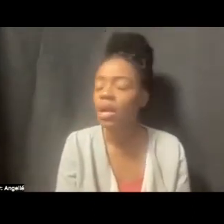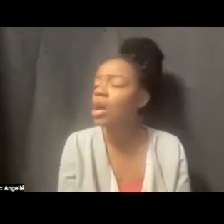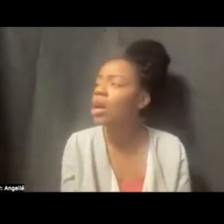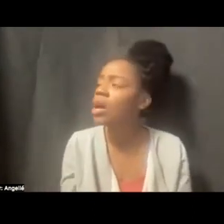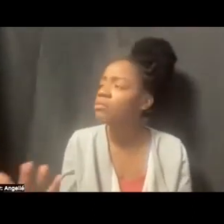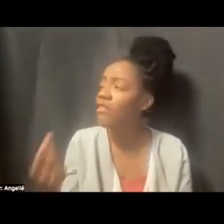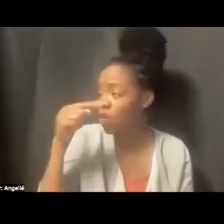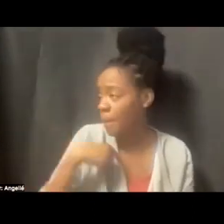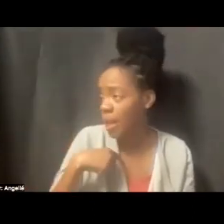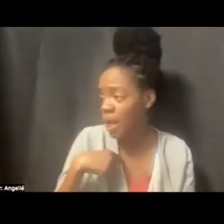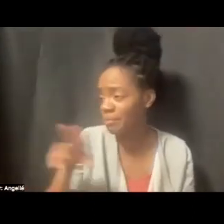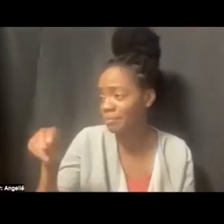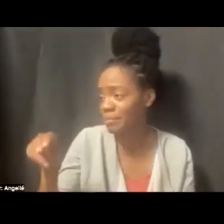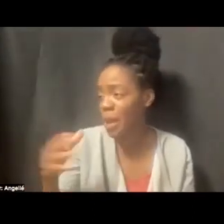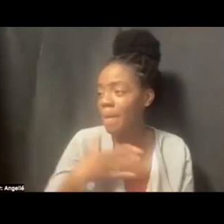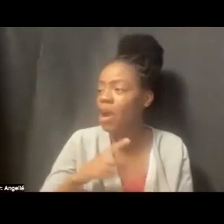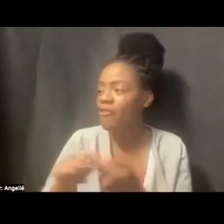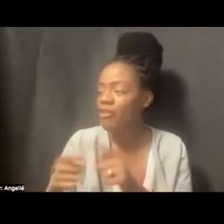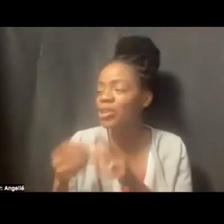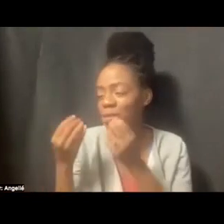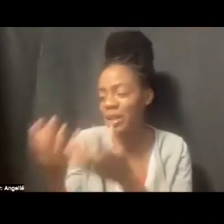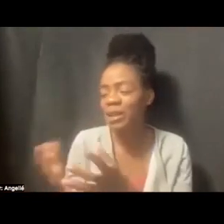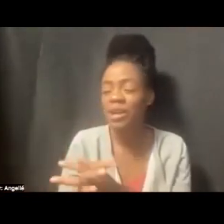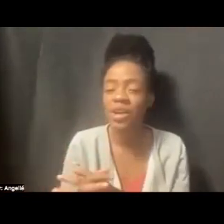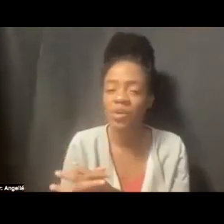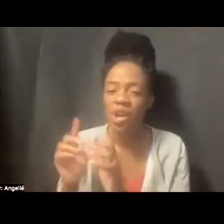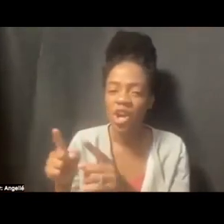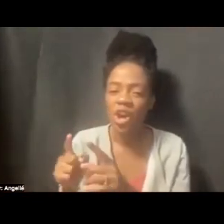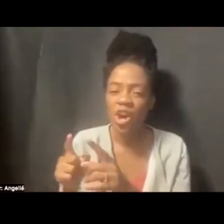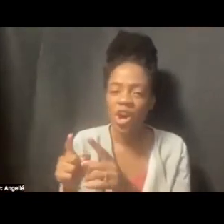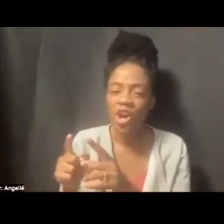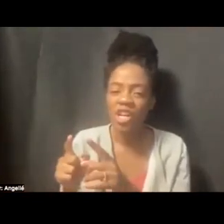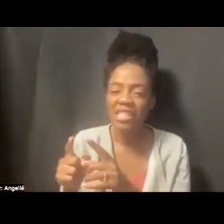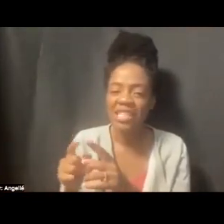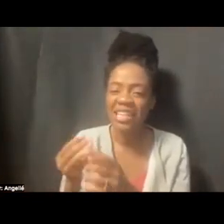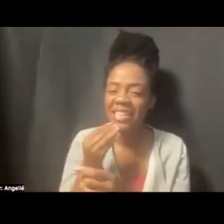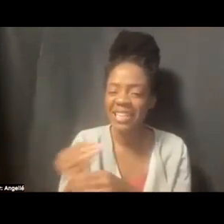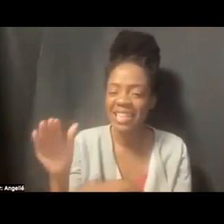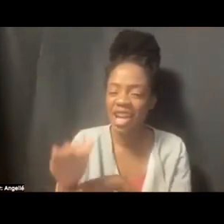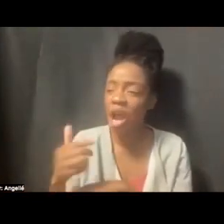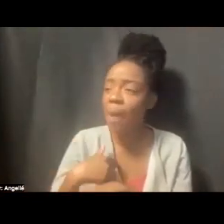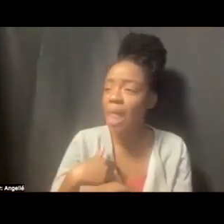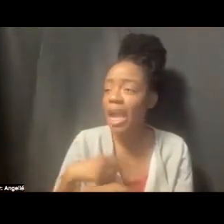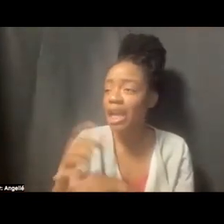Not for me. And my friends will tell you, like, even when we go to dinner, I'll like direct, you sit here, you sit there, you know,